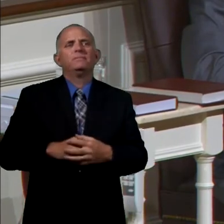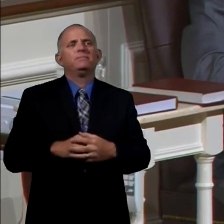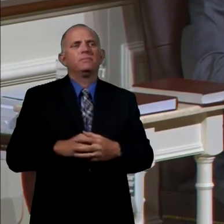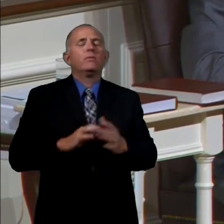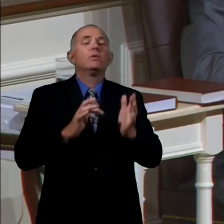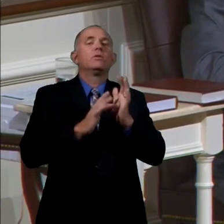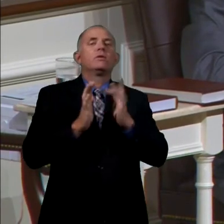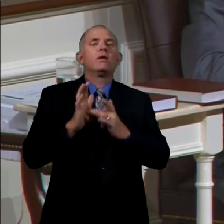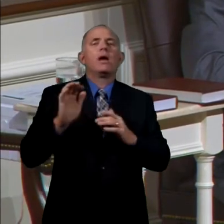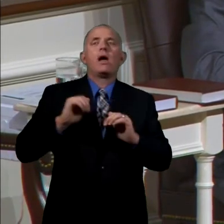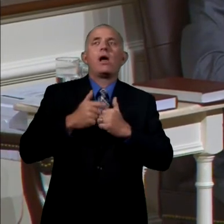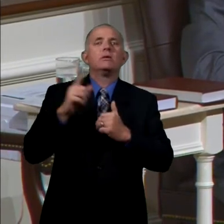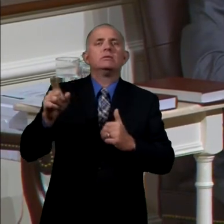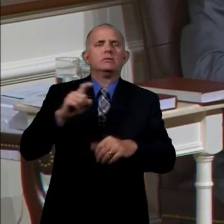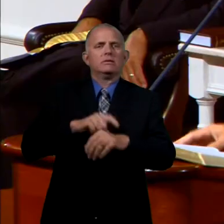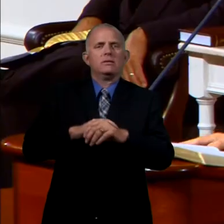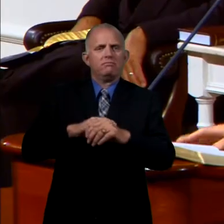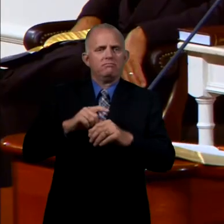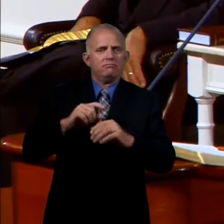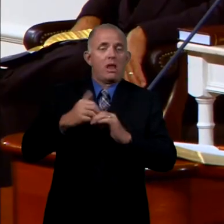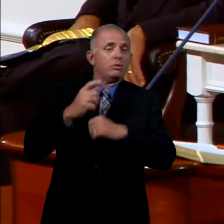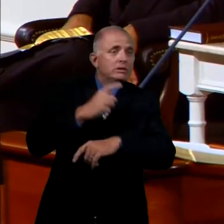going? How are you?